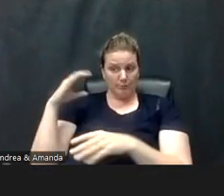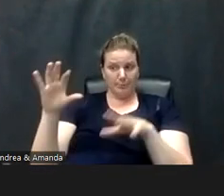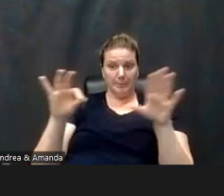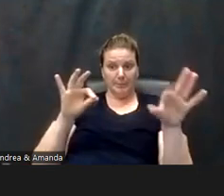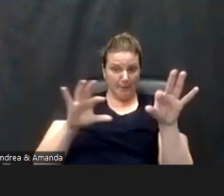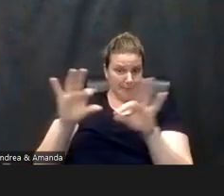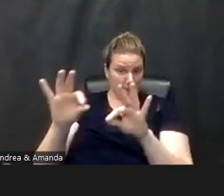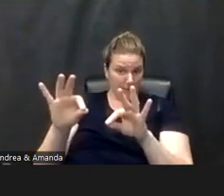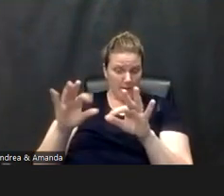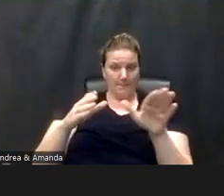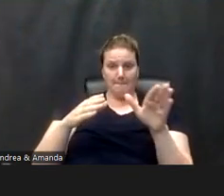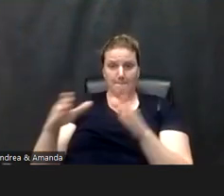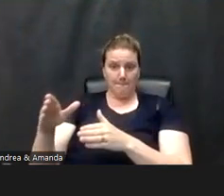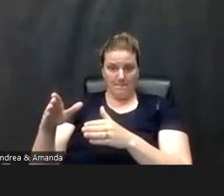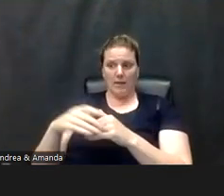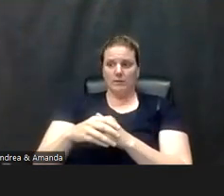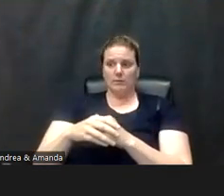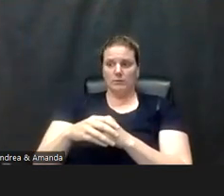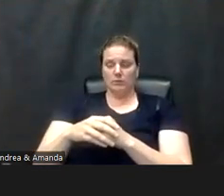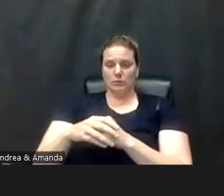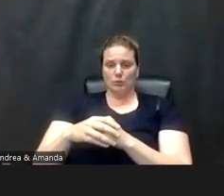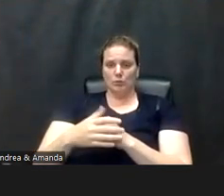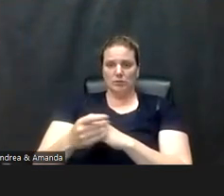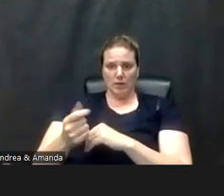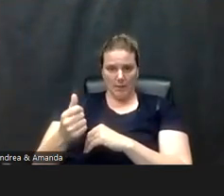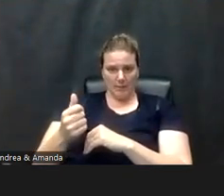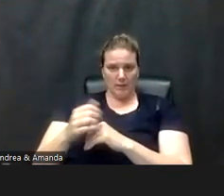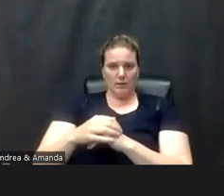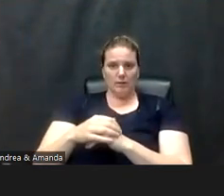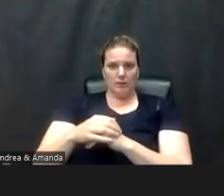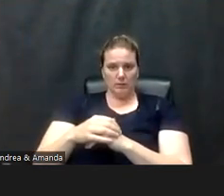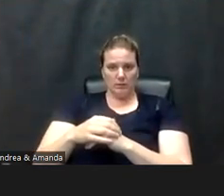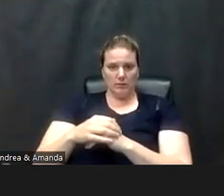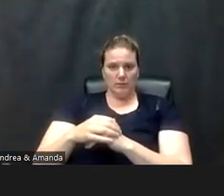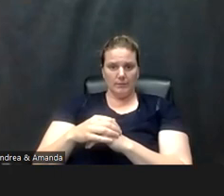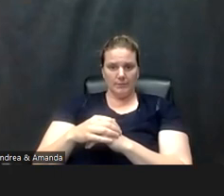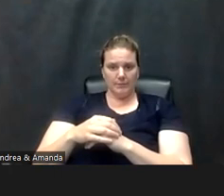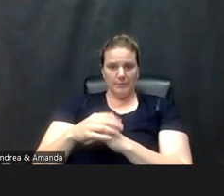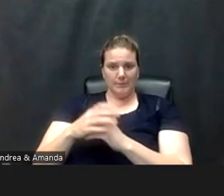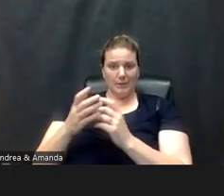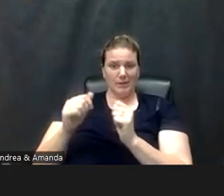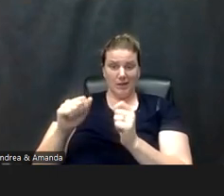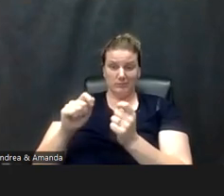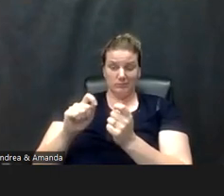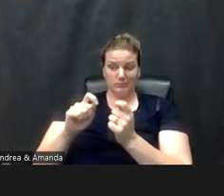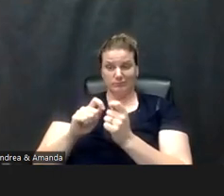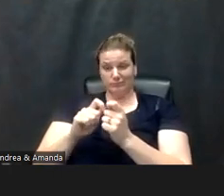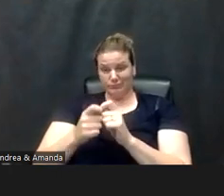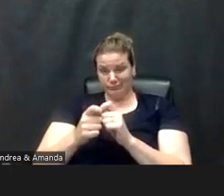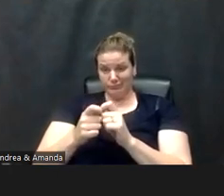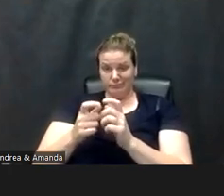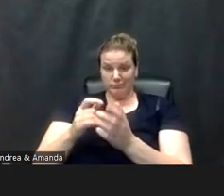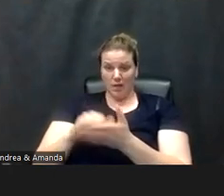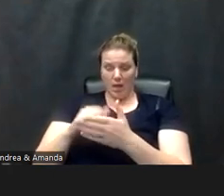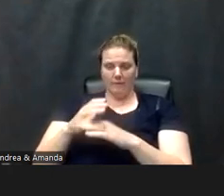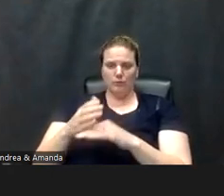plan was a little bit, you know, made and able to be tweaked. And so after seeing today's meeting and the